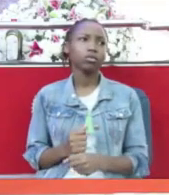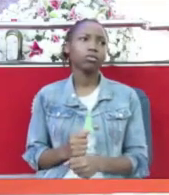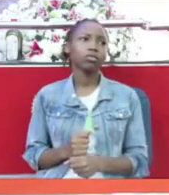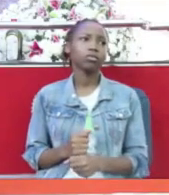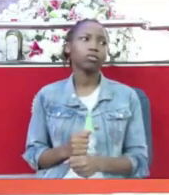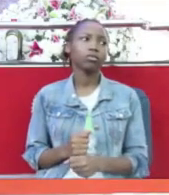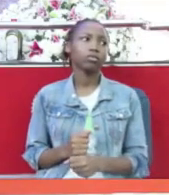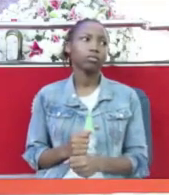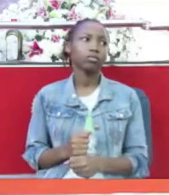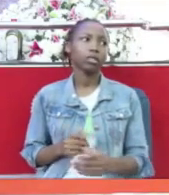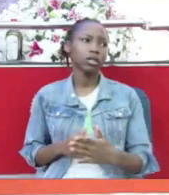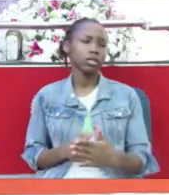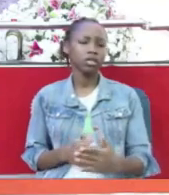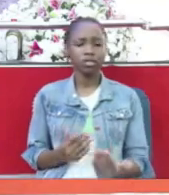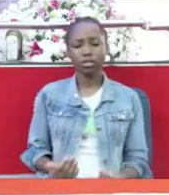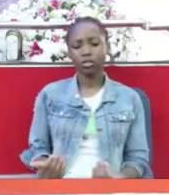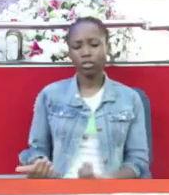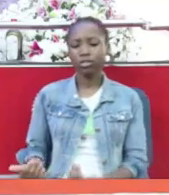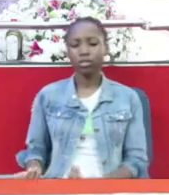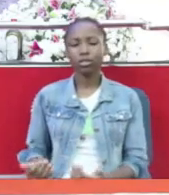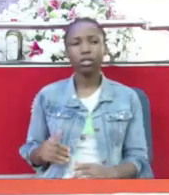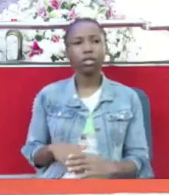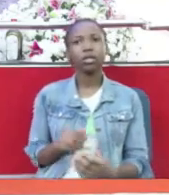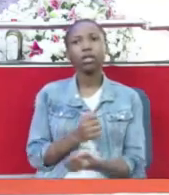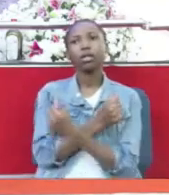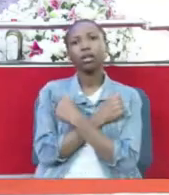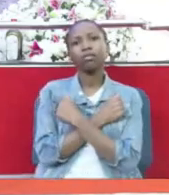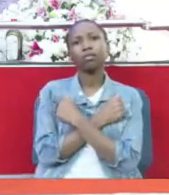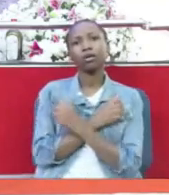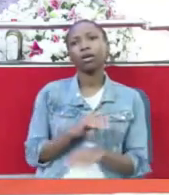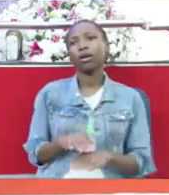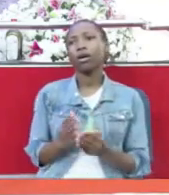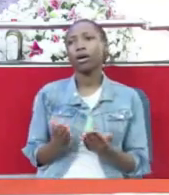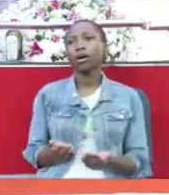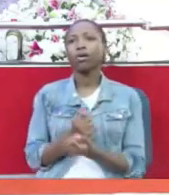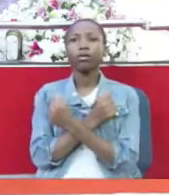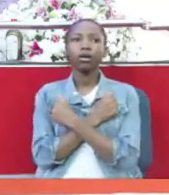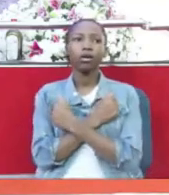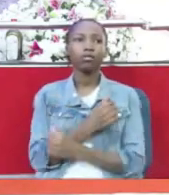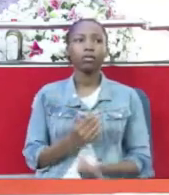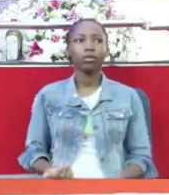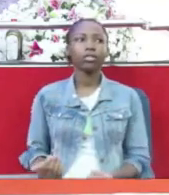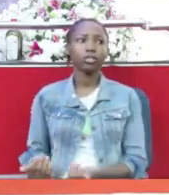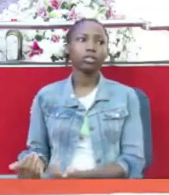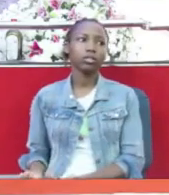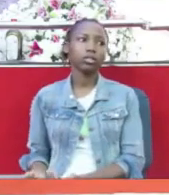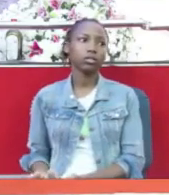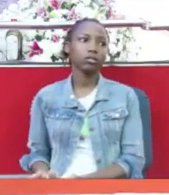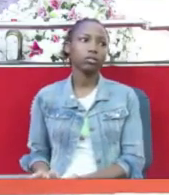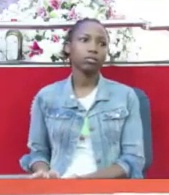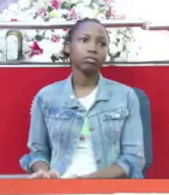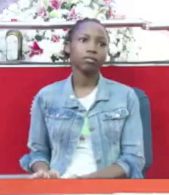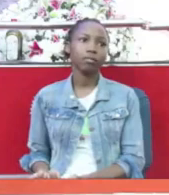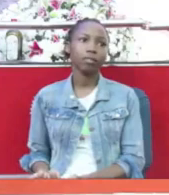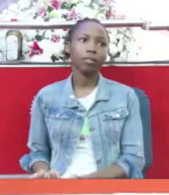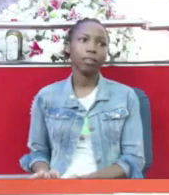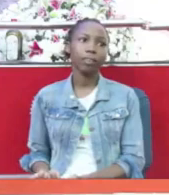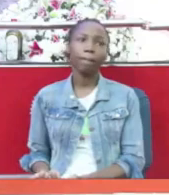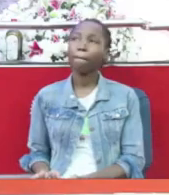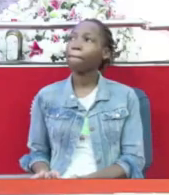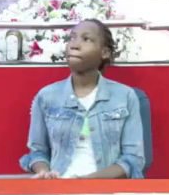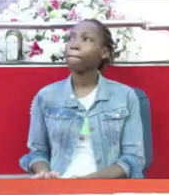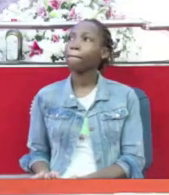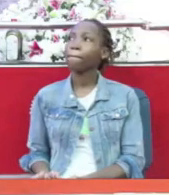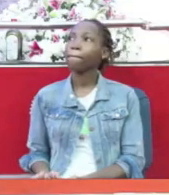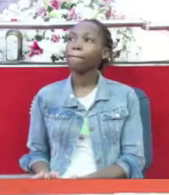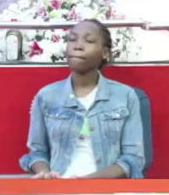through the leverage of love? How do we love them into good purposes of God? Tutawapenda namna gani waingie katika makusudi ya